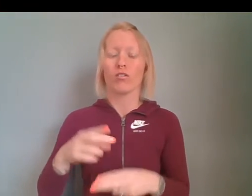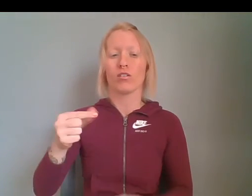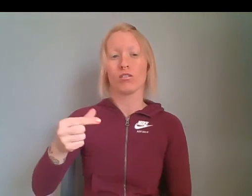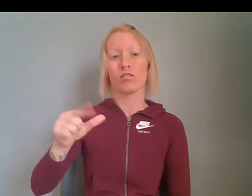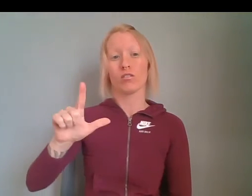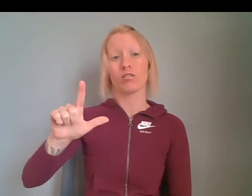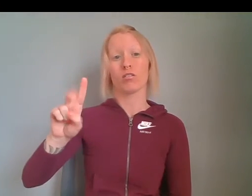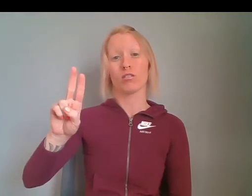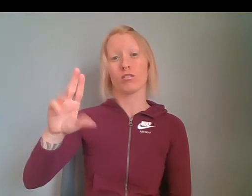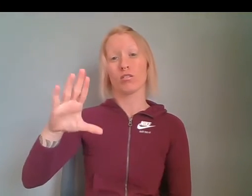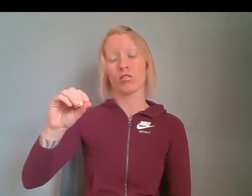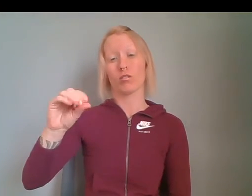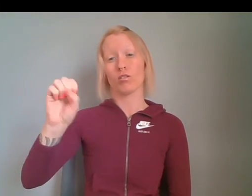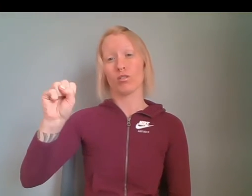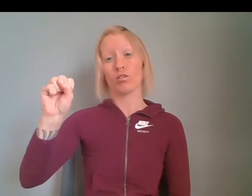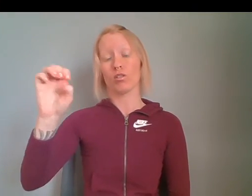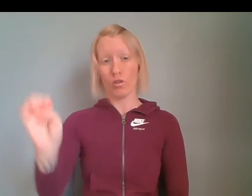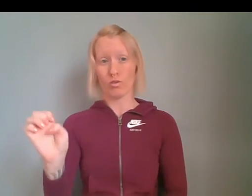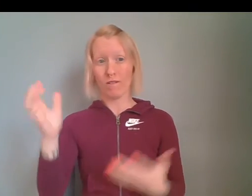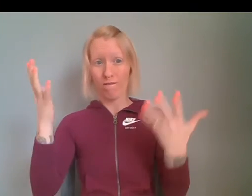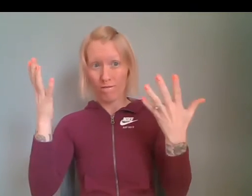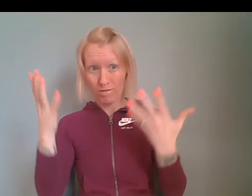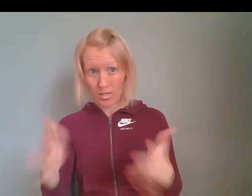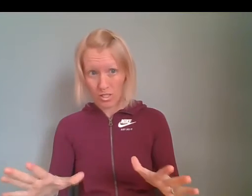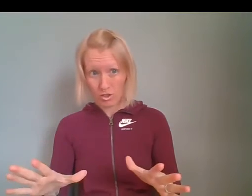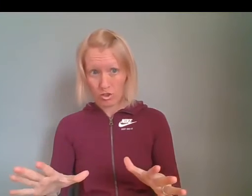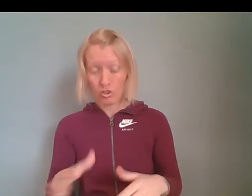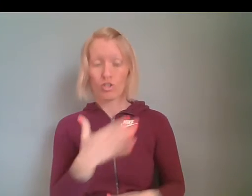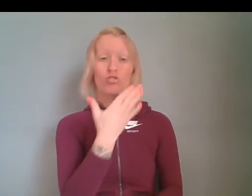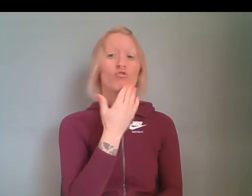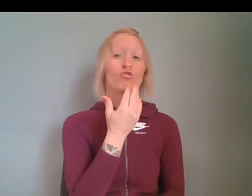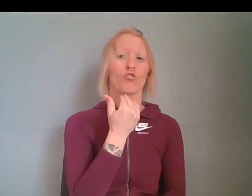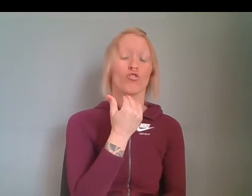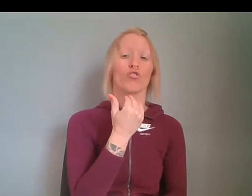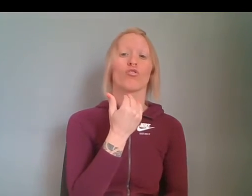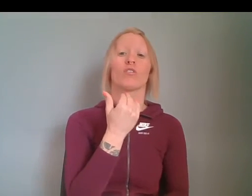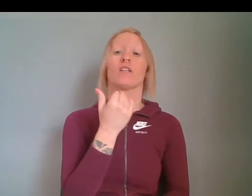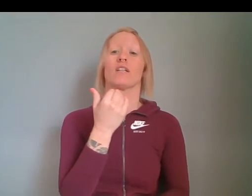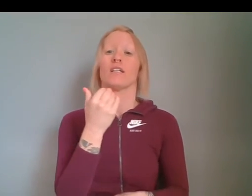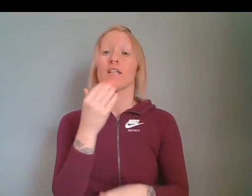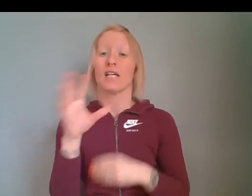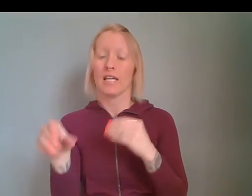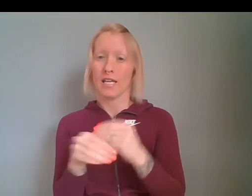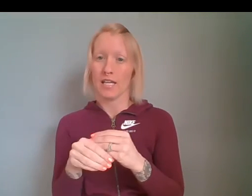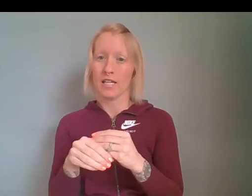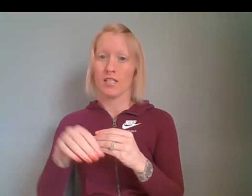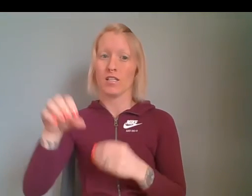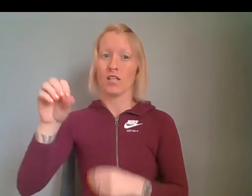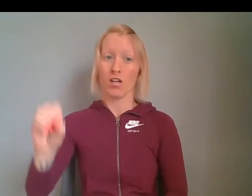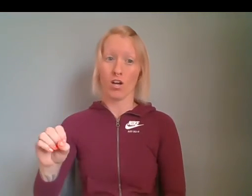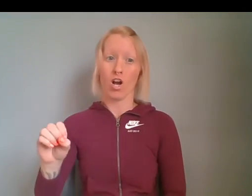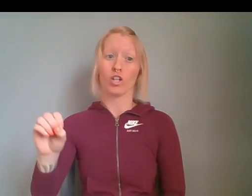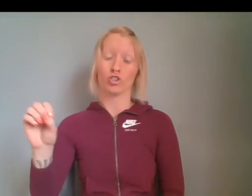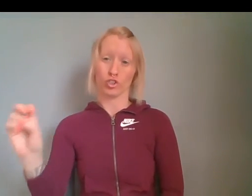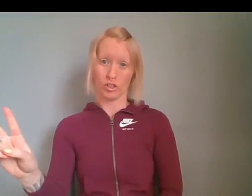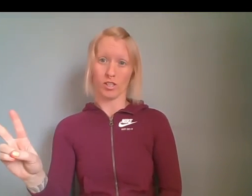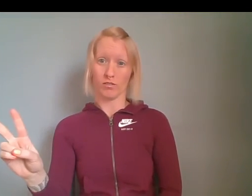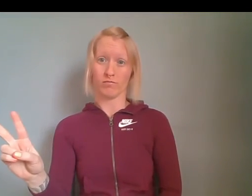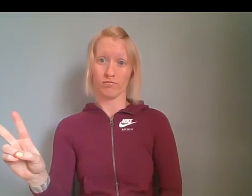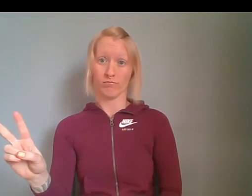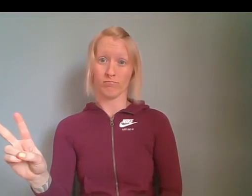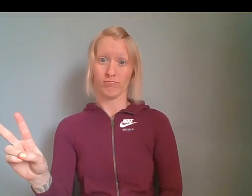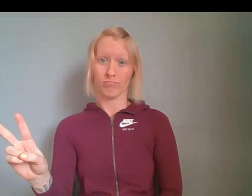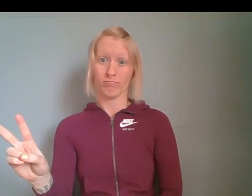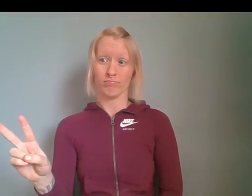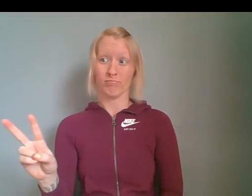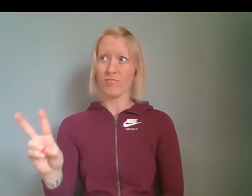that. So it makes sugar and oxygen. That to me is amazing that a plant does that.